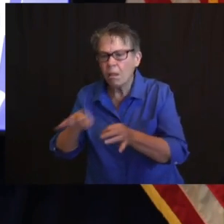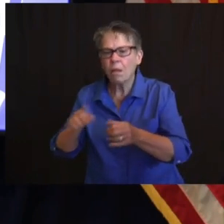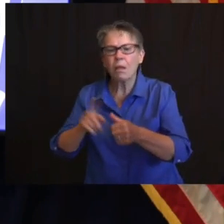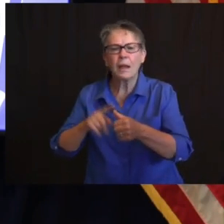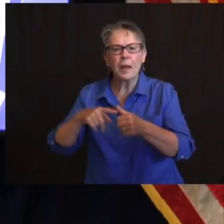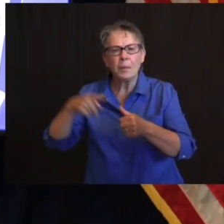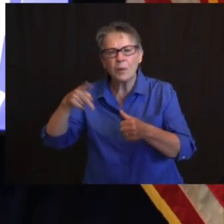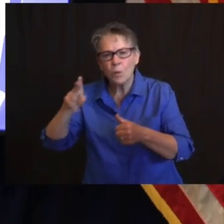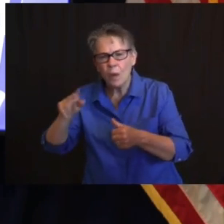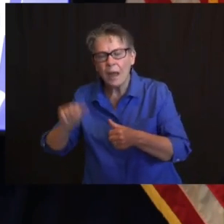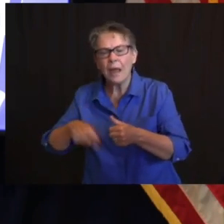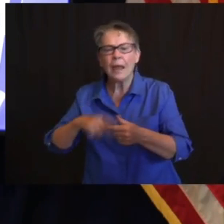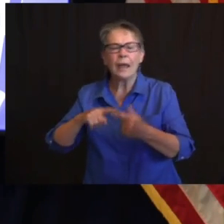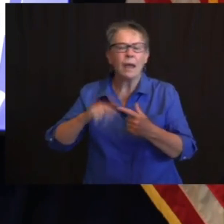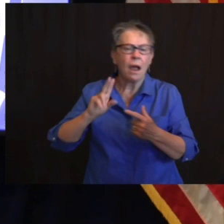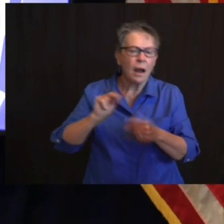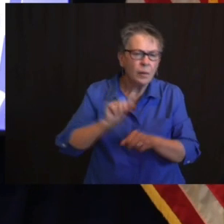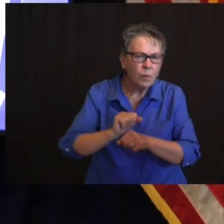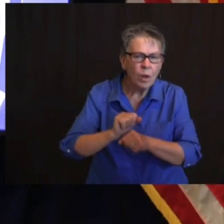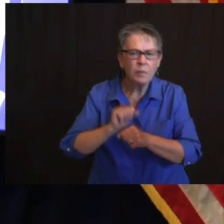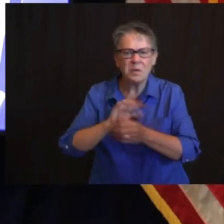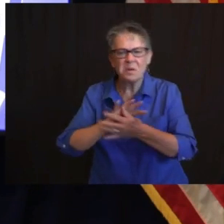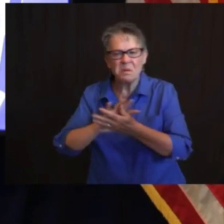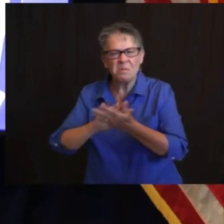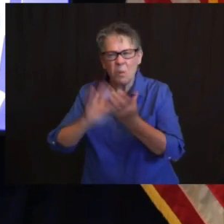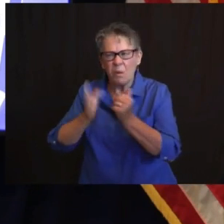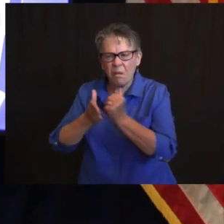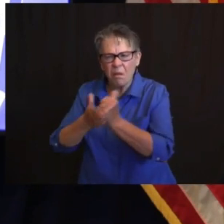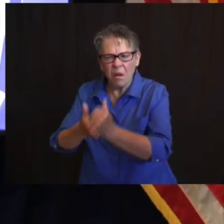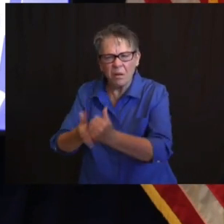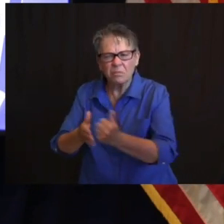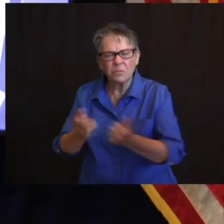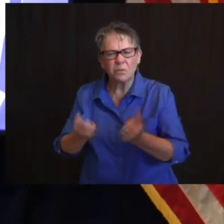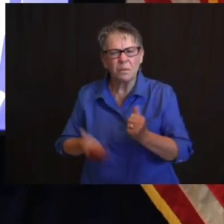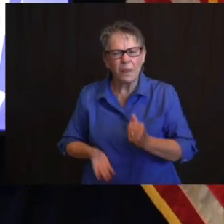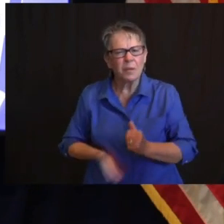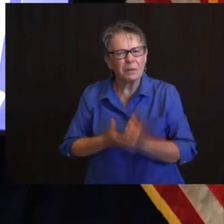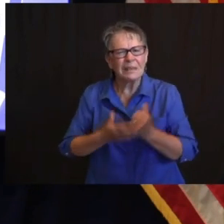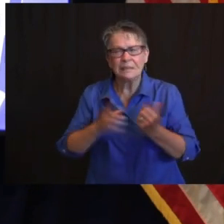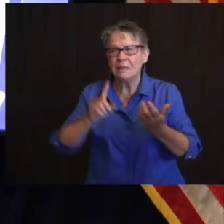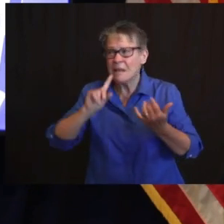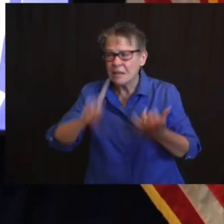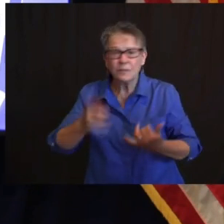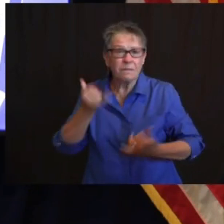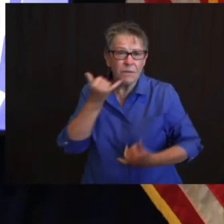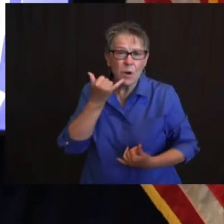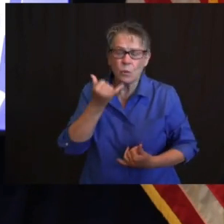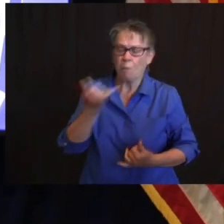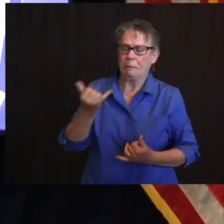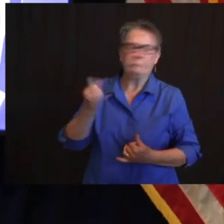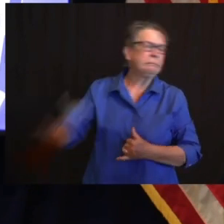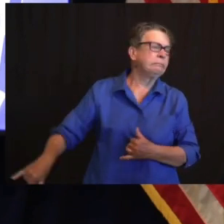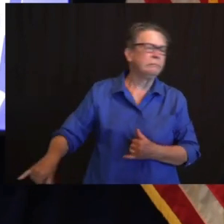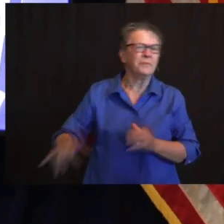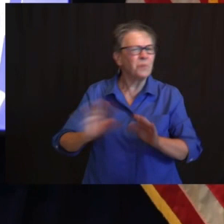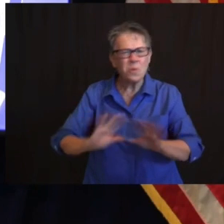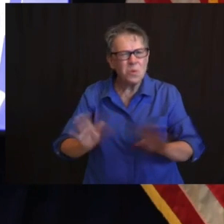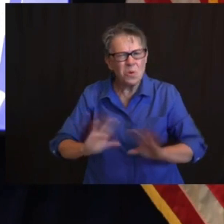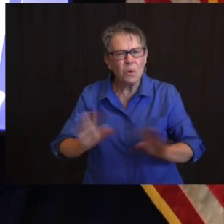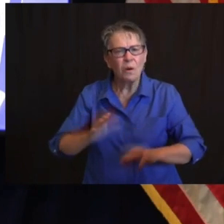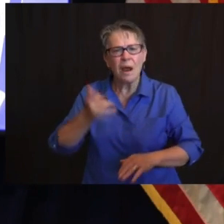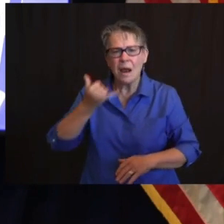WIC. So please, answer the call. Tell the contact tracers about who you've been